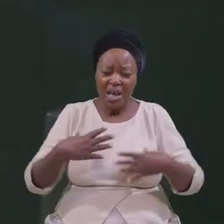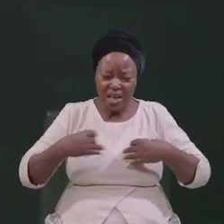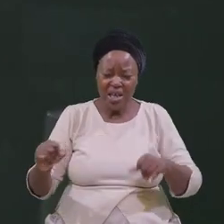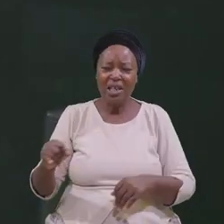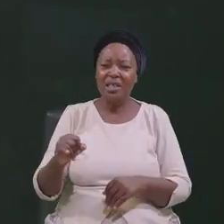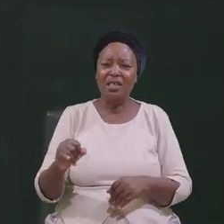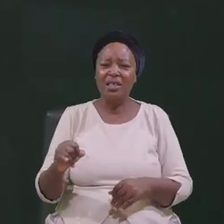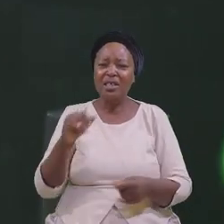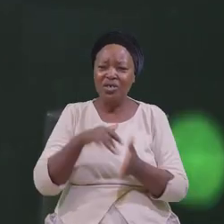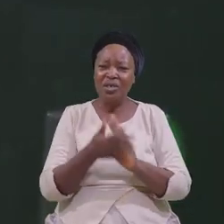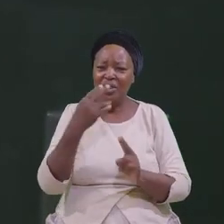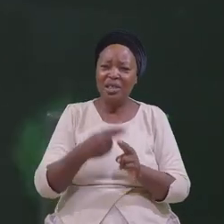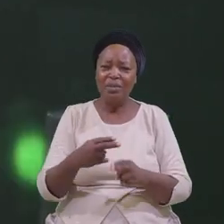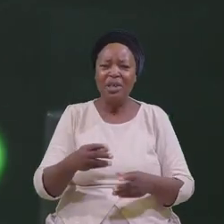Healing,